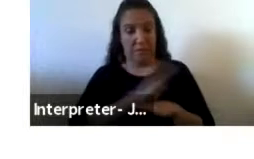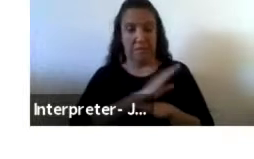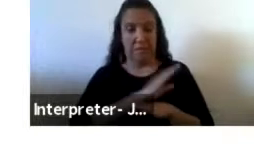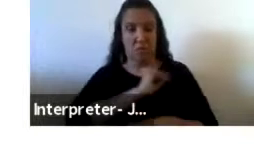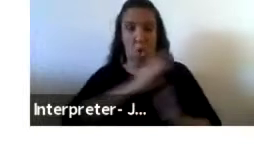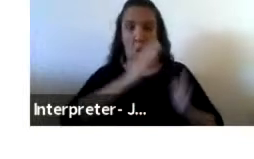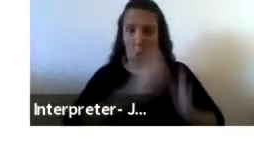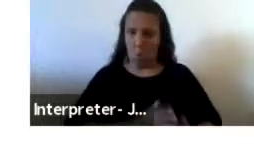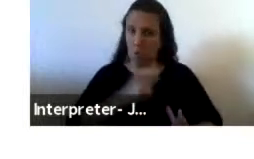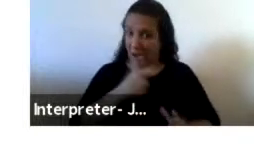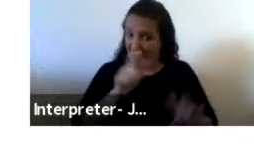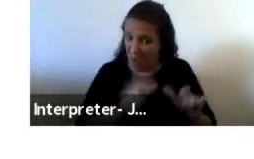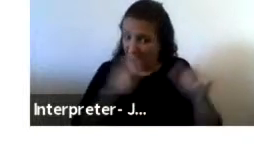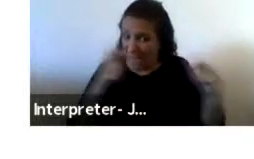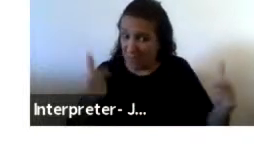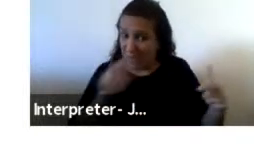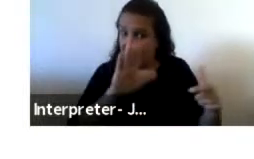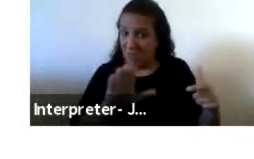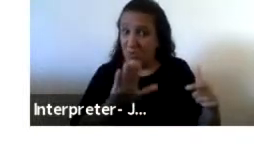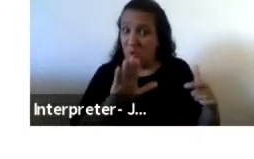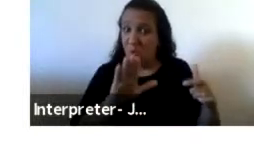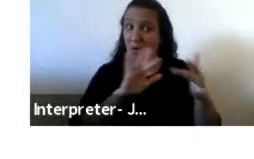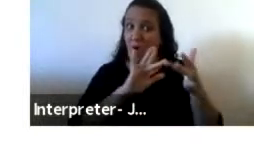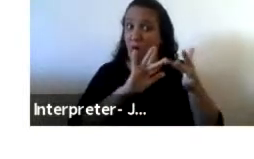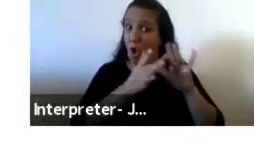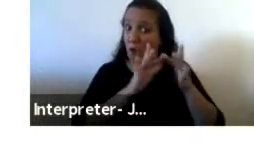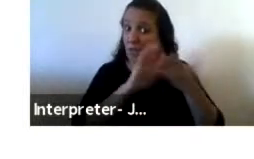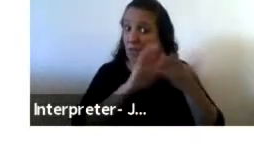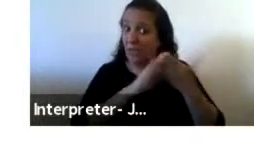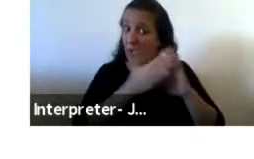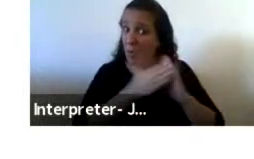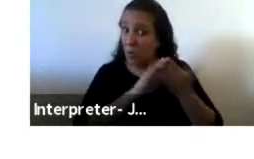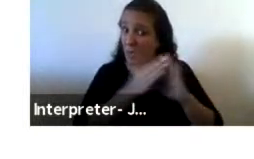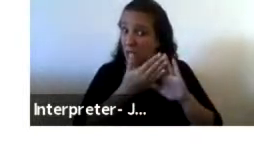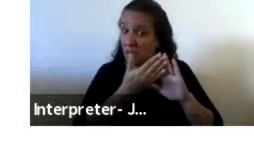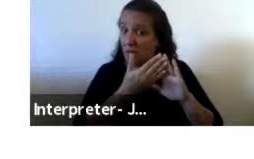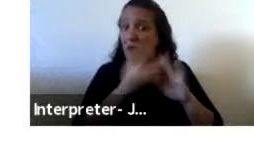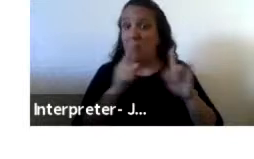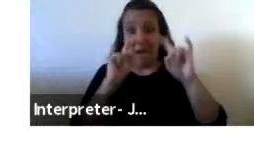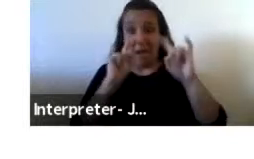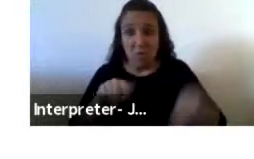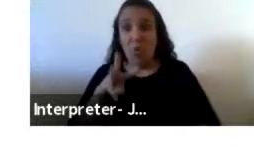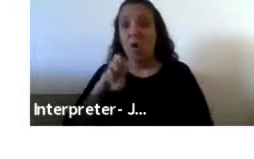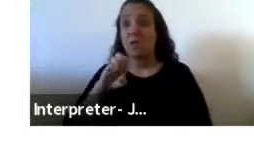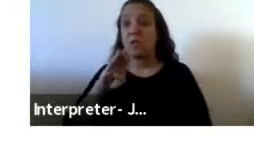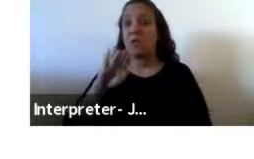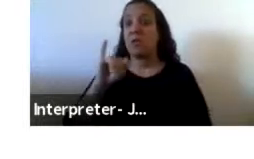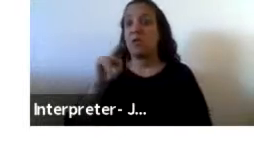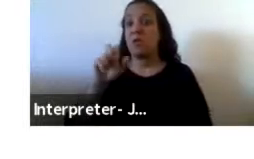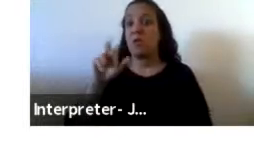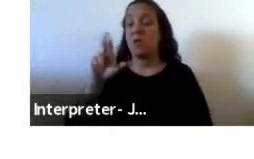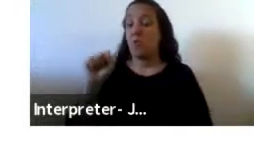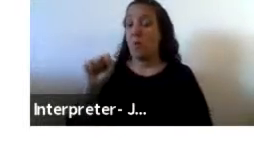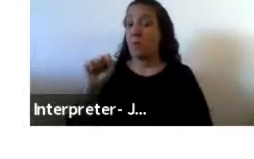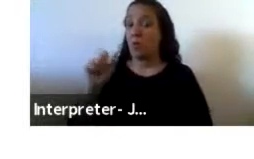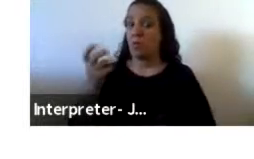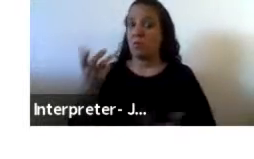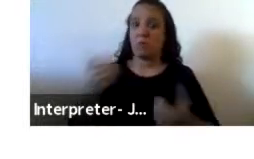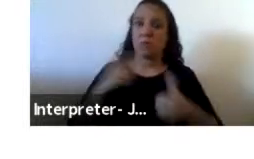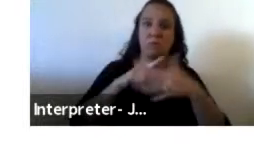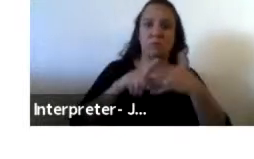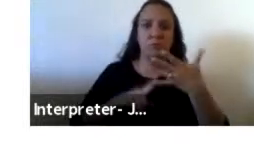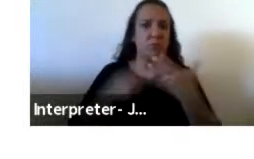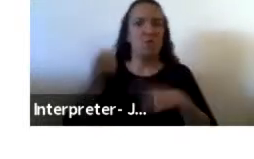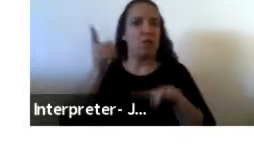online community and attended webinars such as these and actually spoken to other businesses. You can't build a business sitting